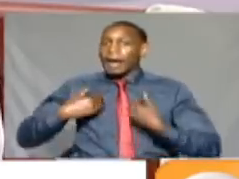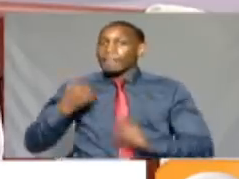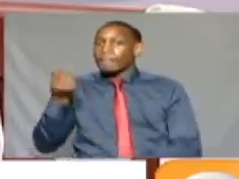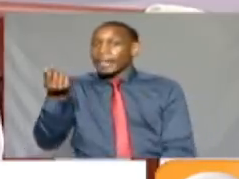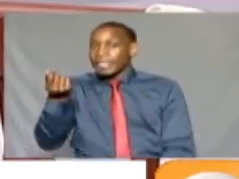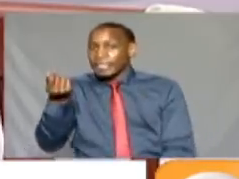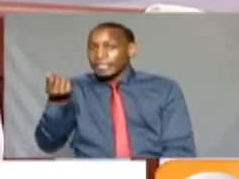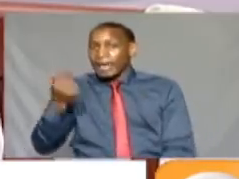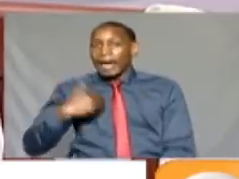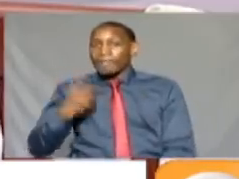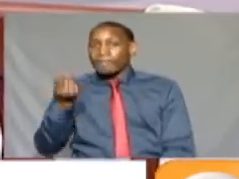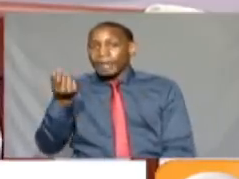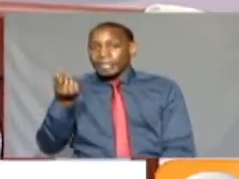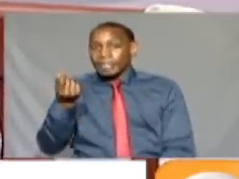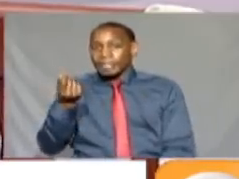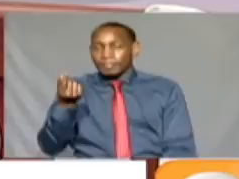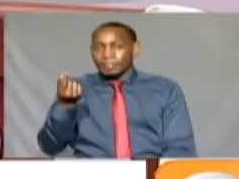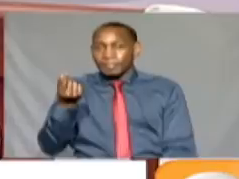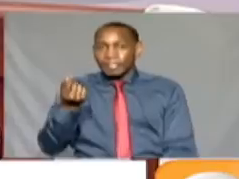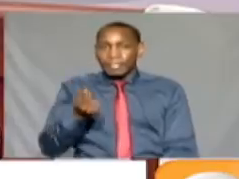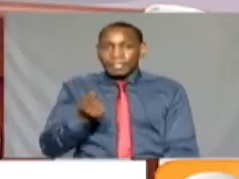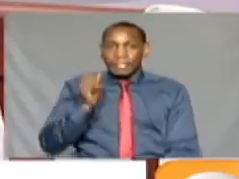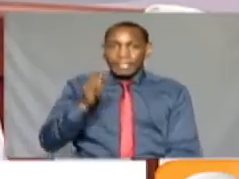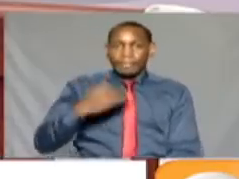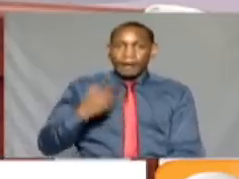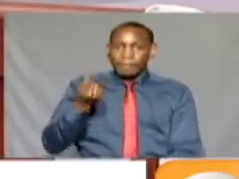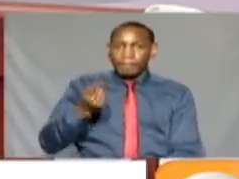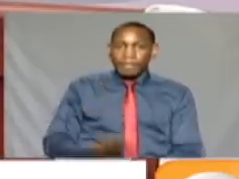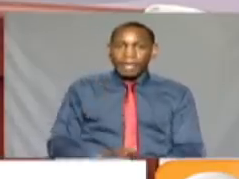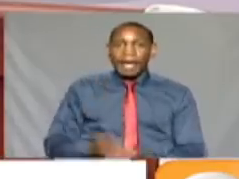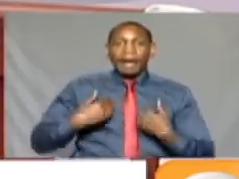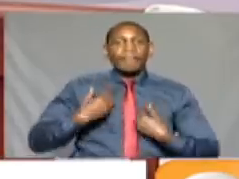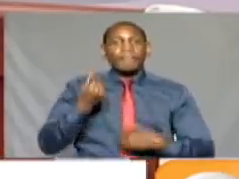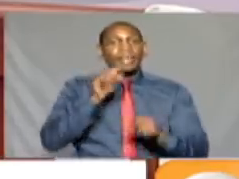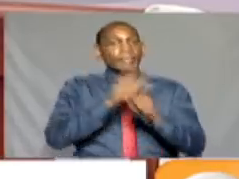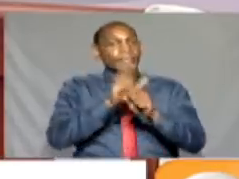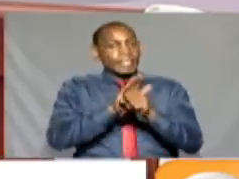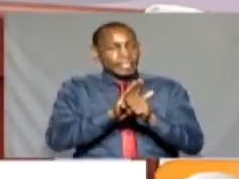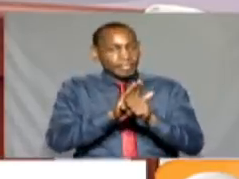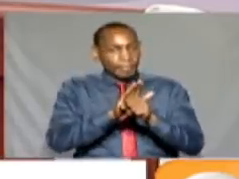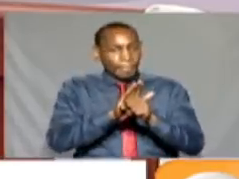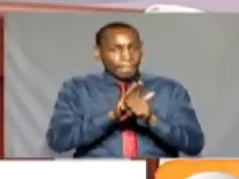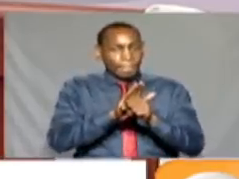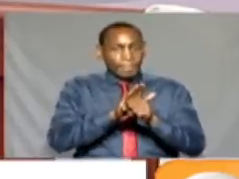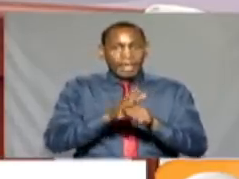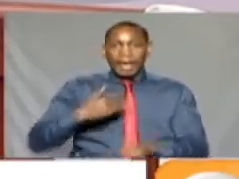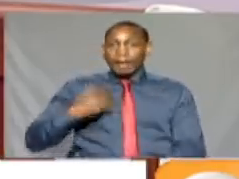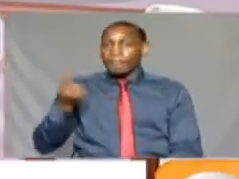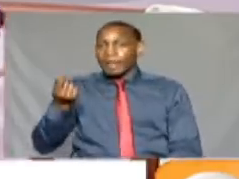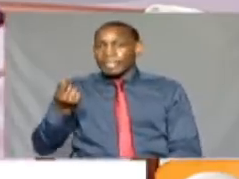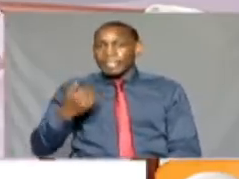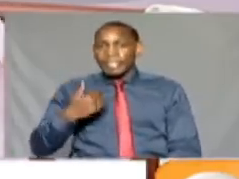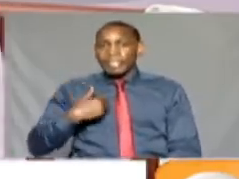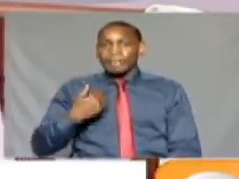ore. Aha. Nakabu kwa pesa seba, be a muno. Yeah, niko na pesa mingi. Yes. Be ore kaba una.